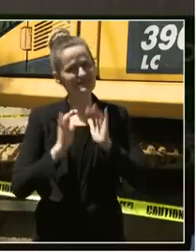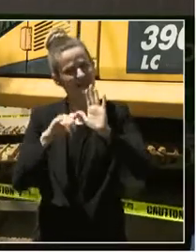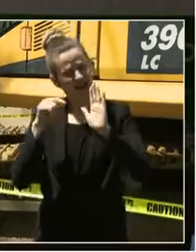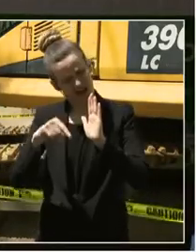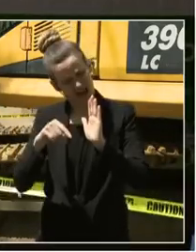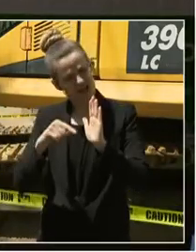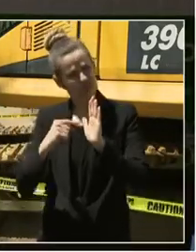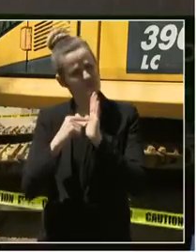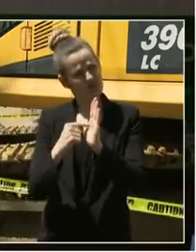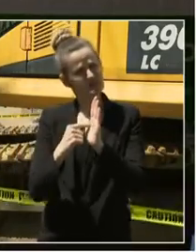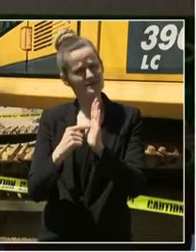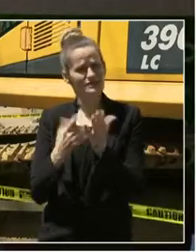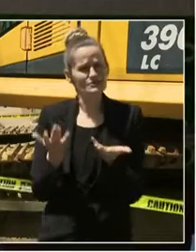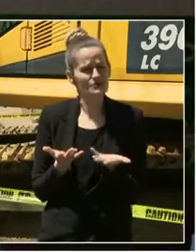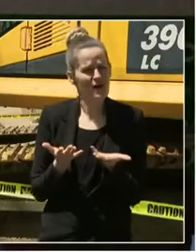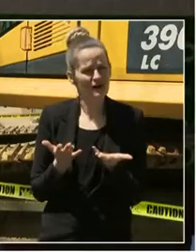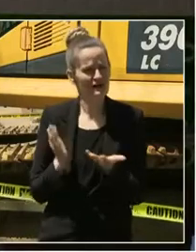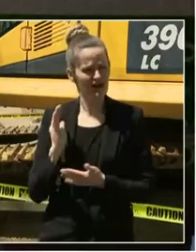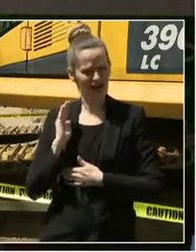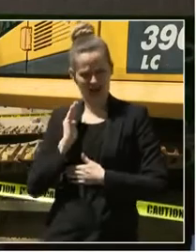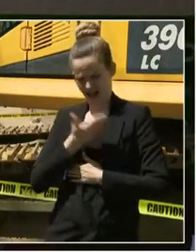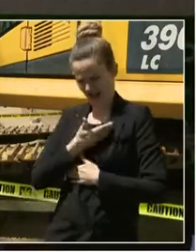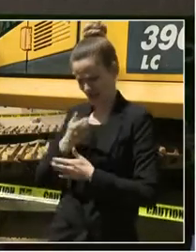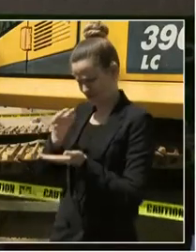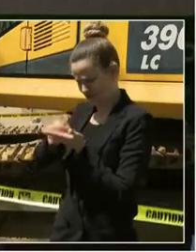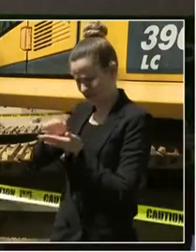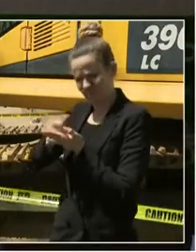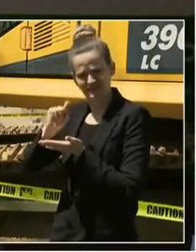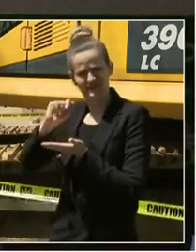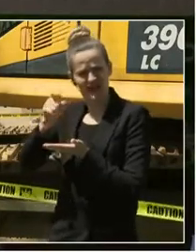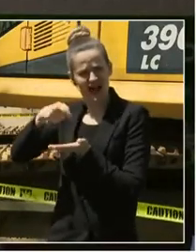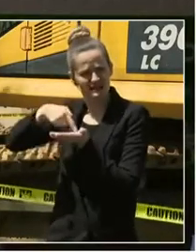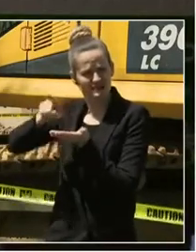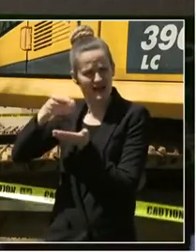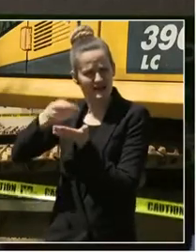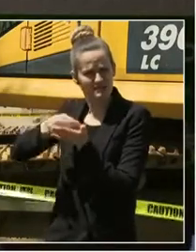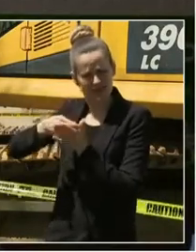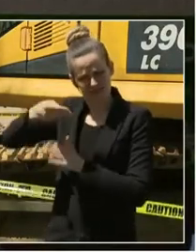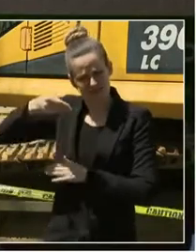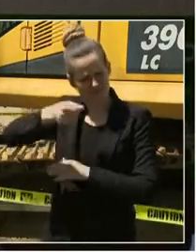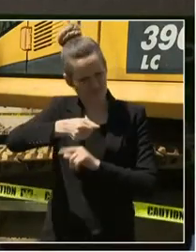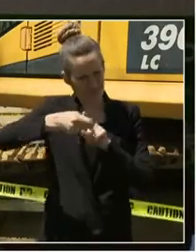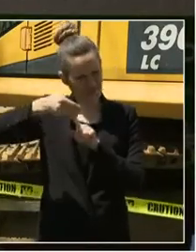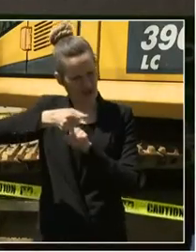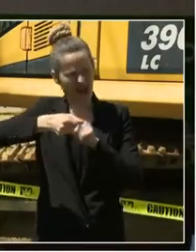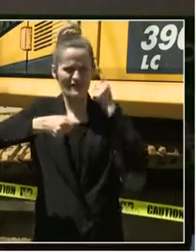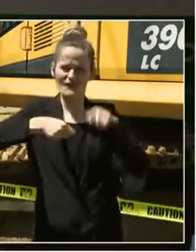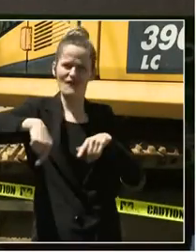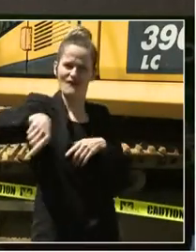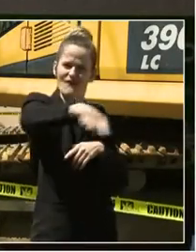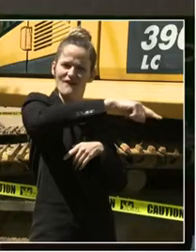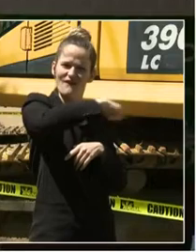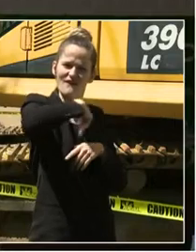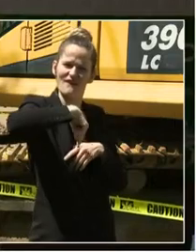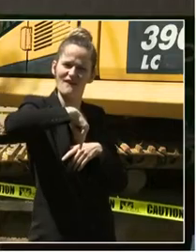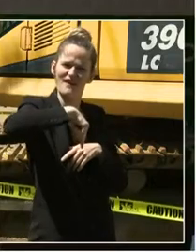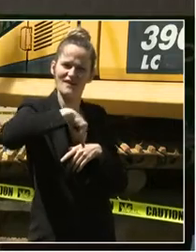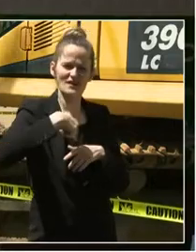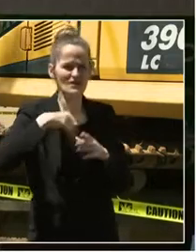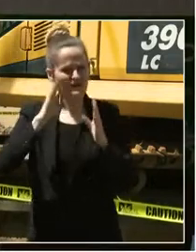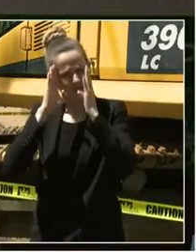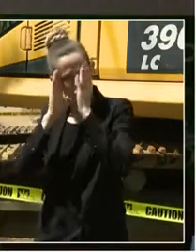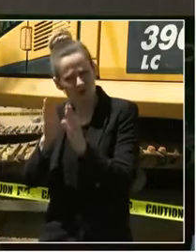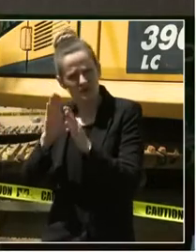DC taxpayers have allowed us to do. We're also focused on increasing our